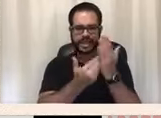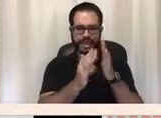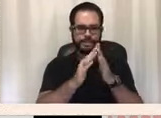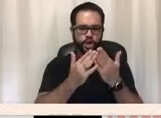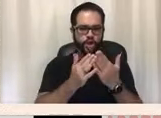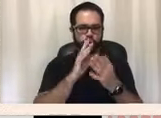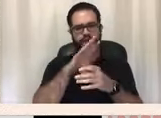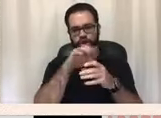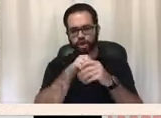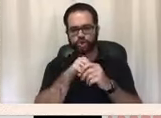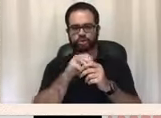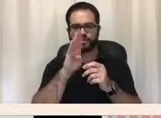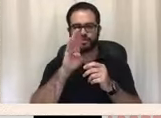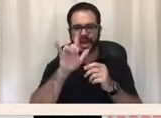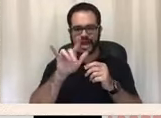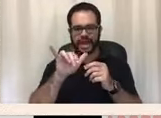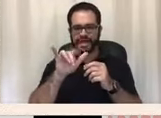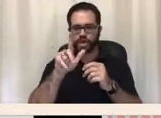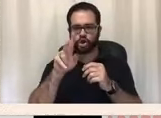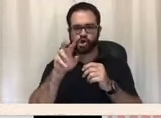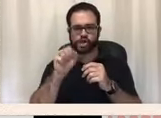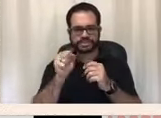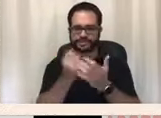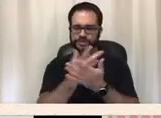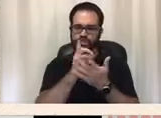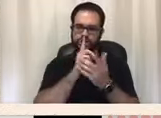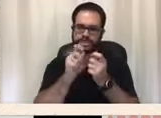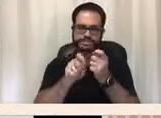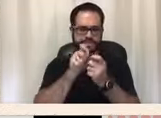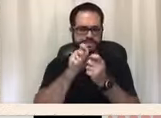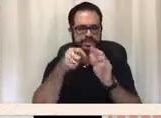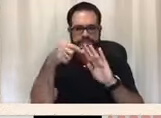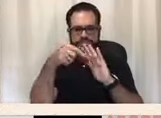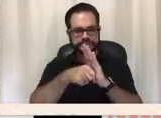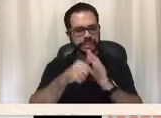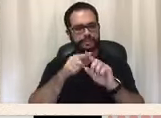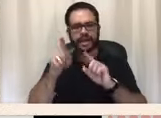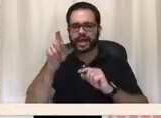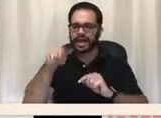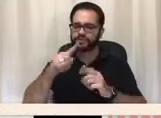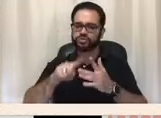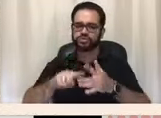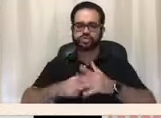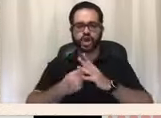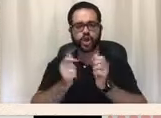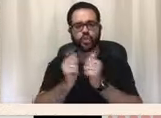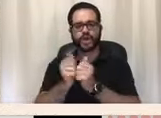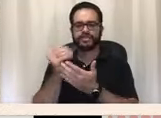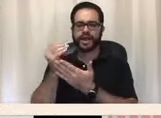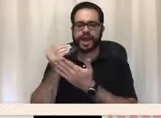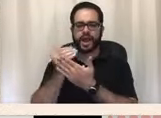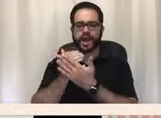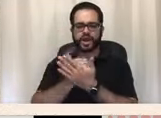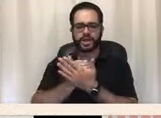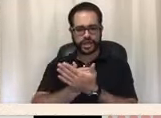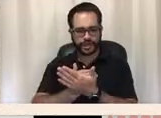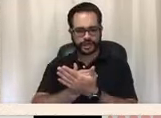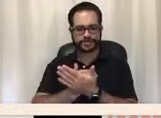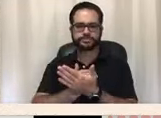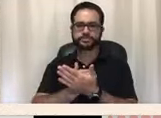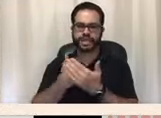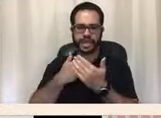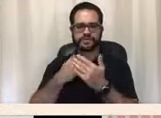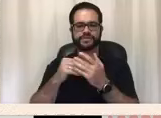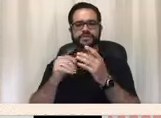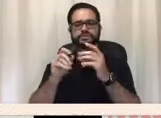to be very detailed. But you have to start with an outline, which is kind of, a framework, and then build